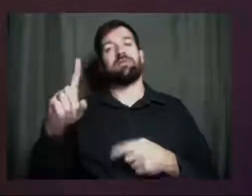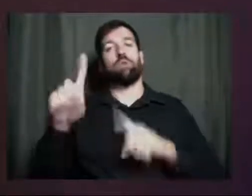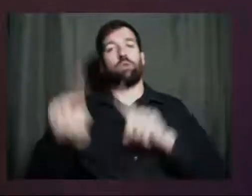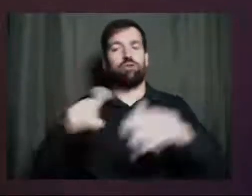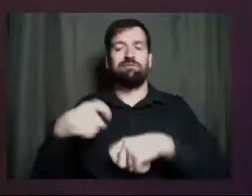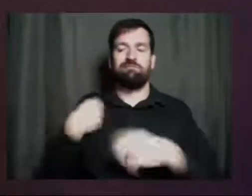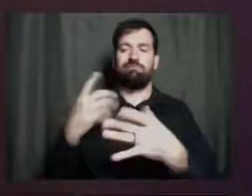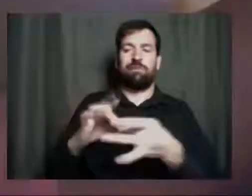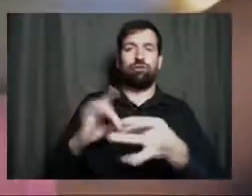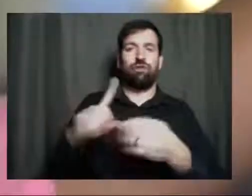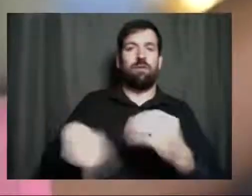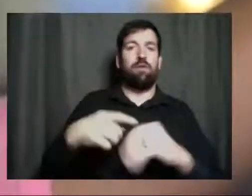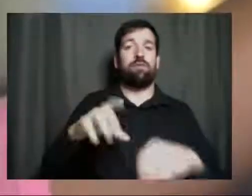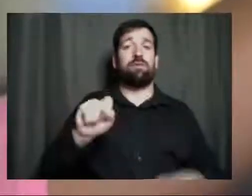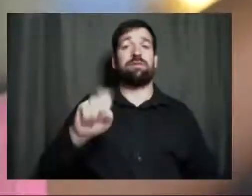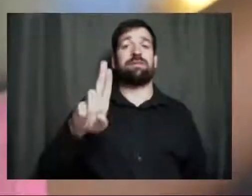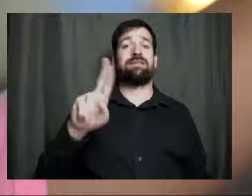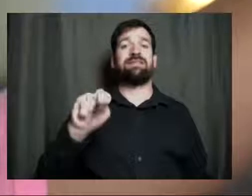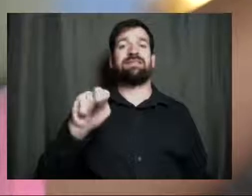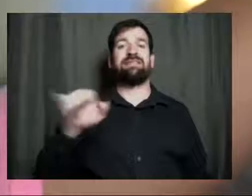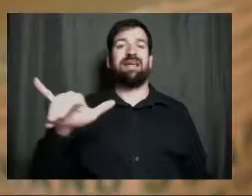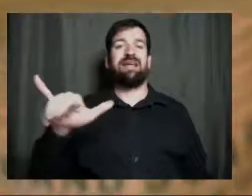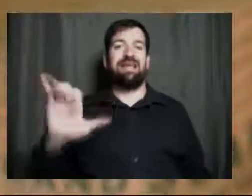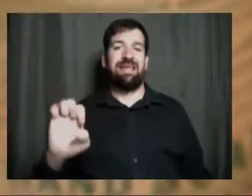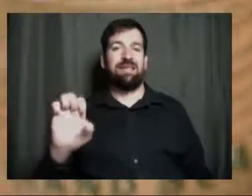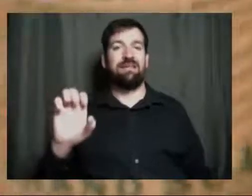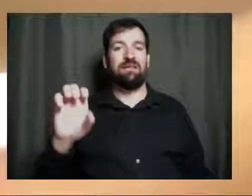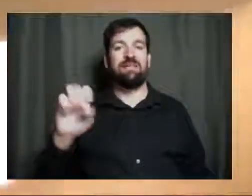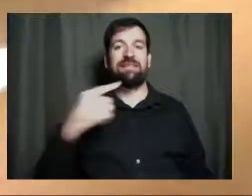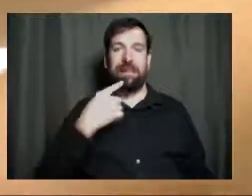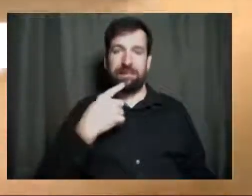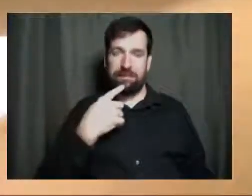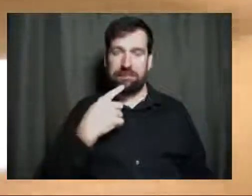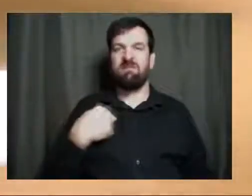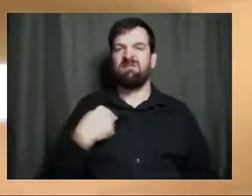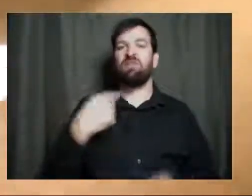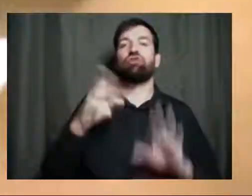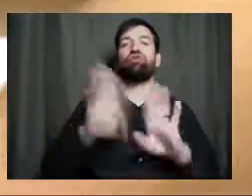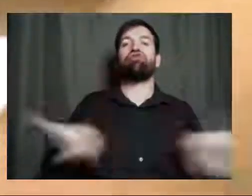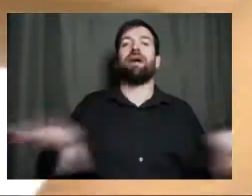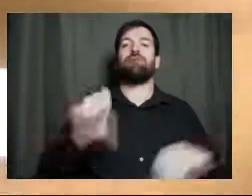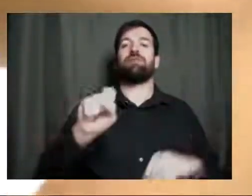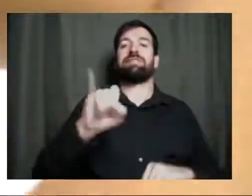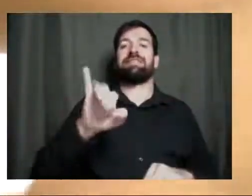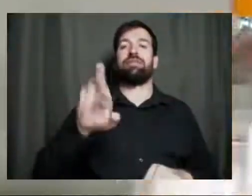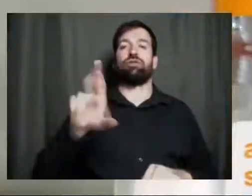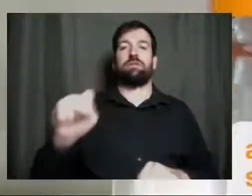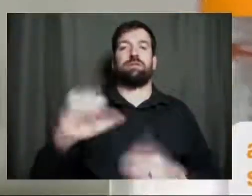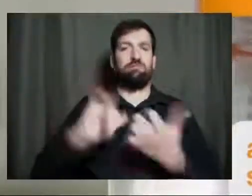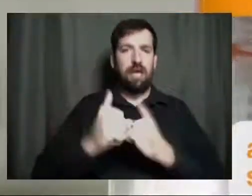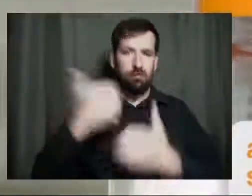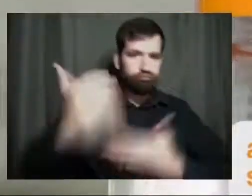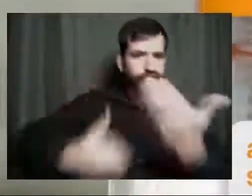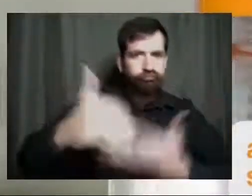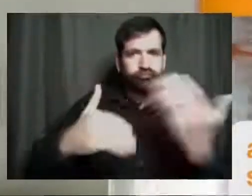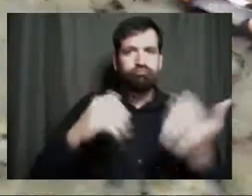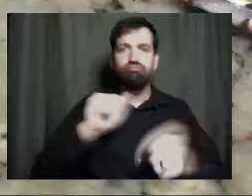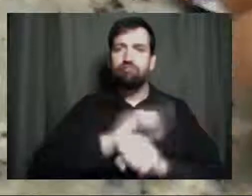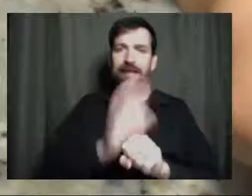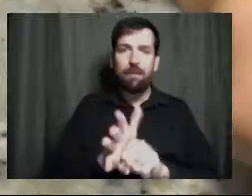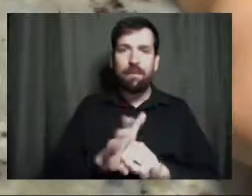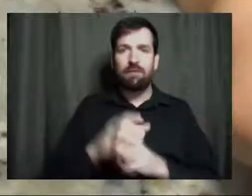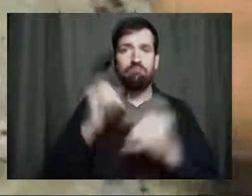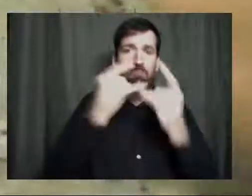Says. This is a child series that we started about a year ago to help kids navigate through the pandemic, from how to wear a mask, how to keep your